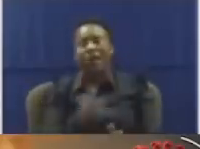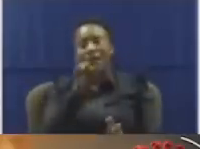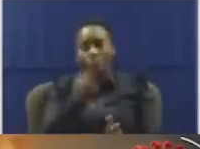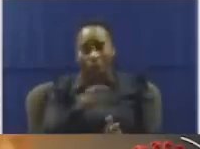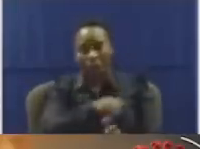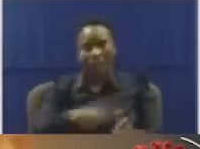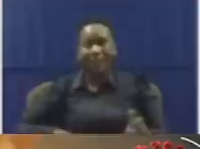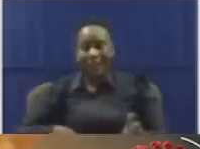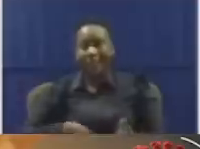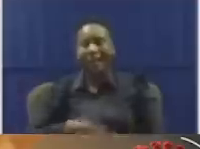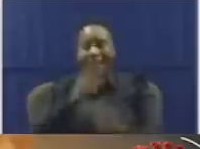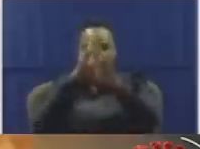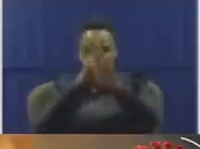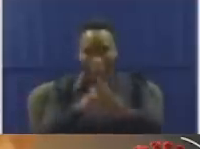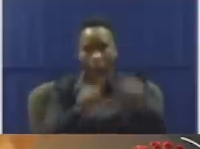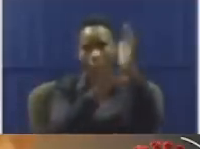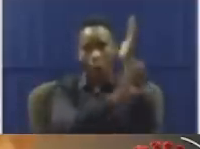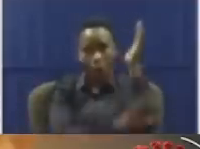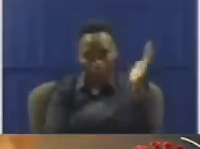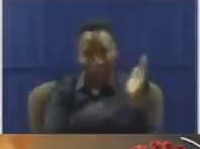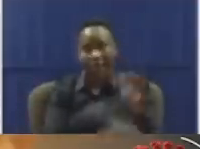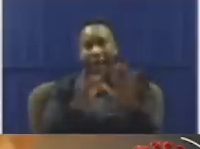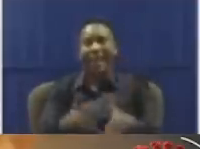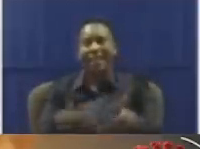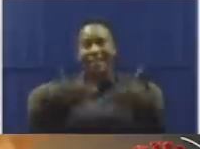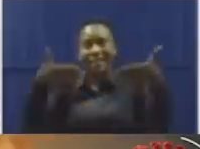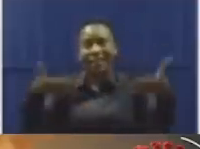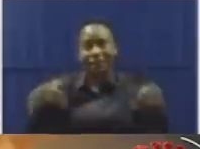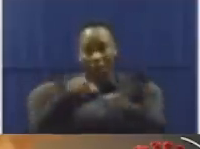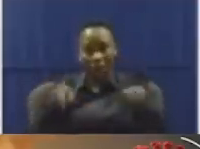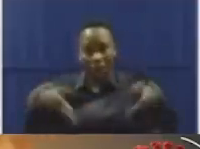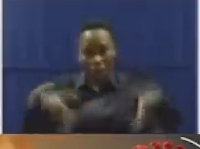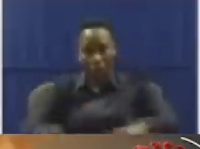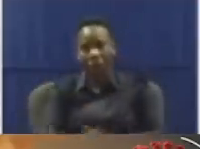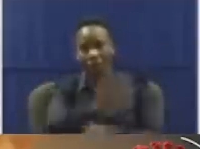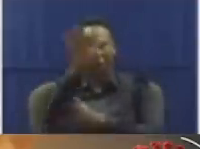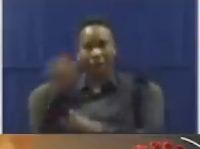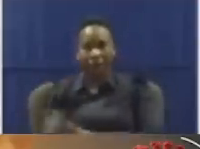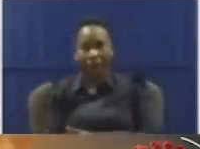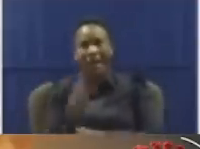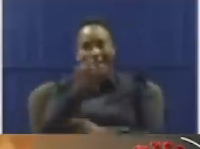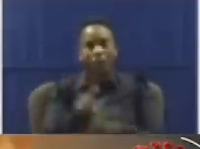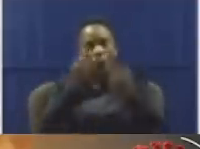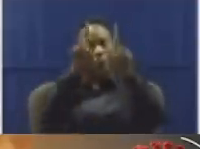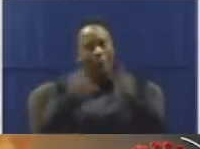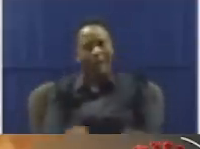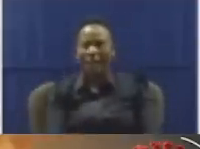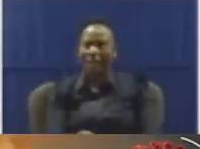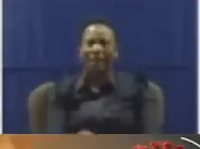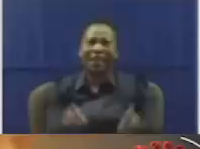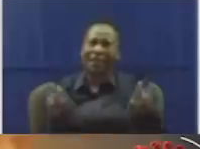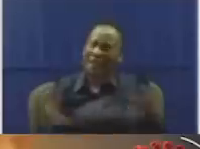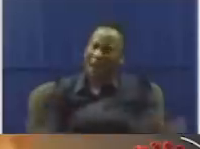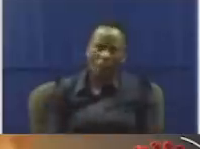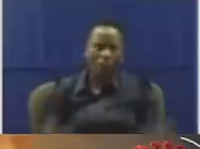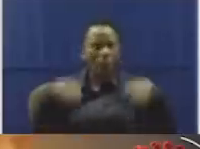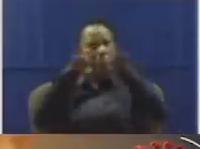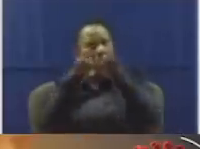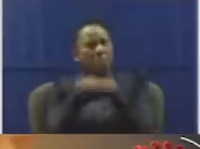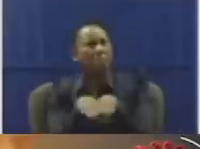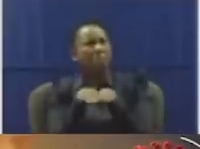Constitution and serve the people of the Republic of the country, how do you square this obligation with this sordid